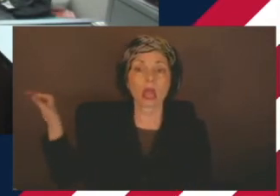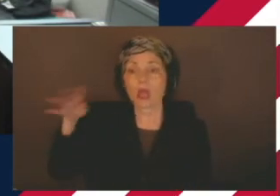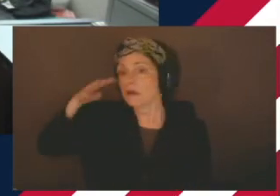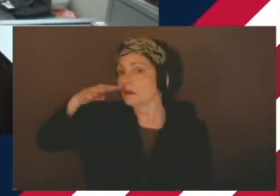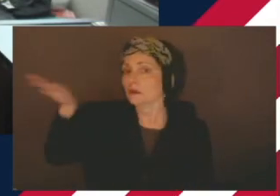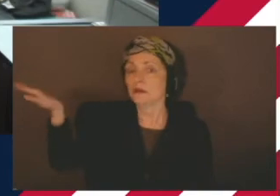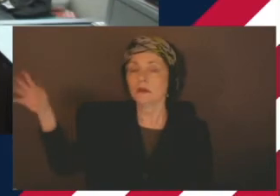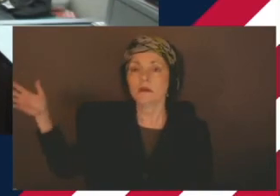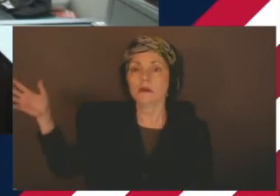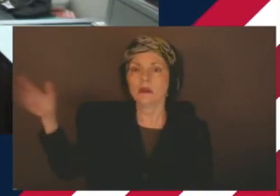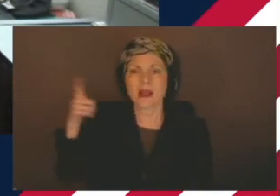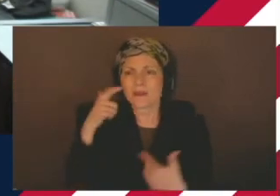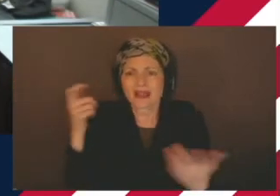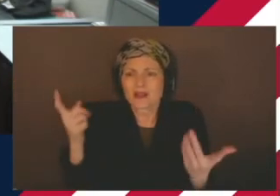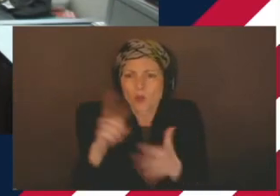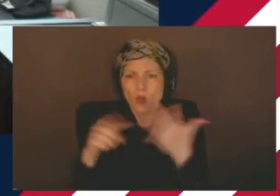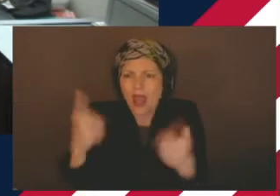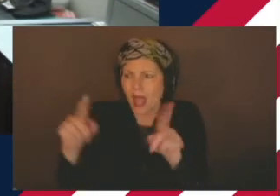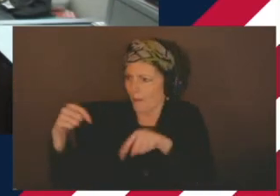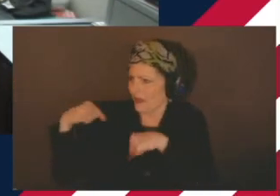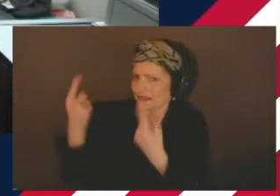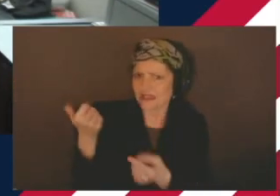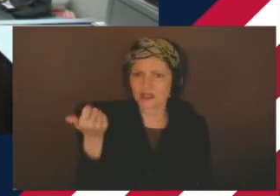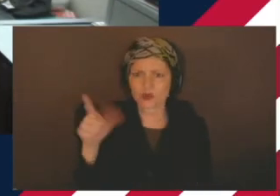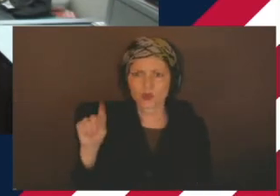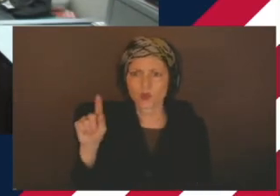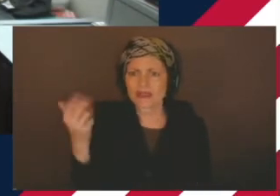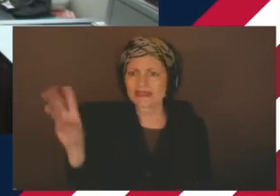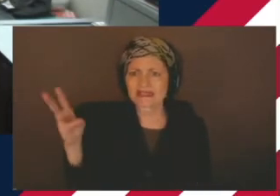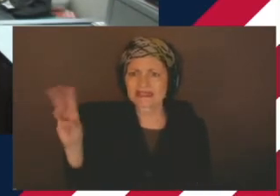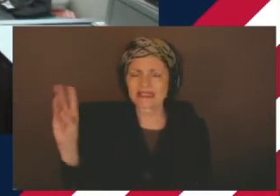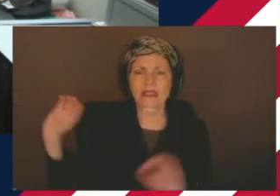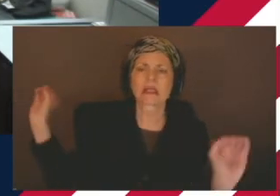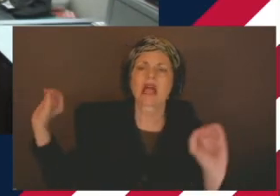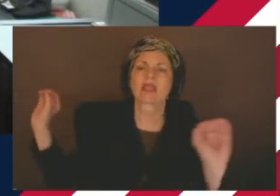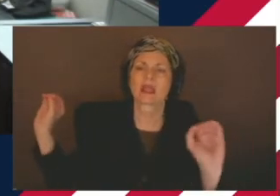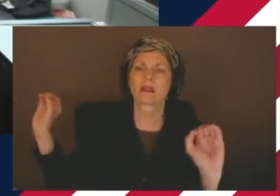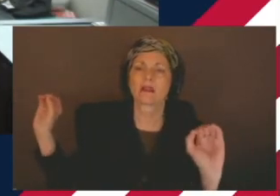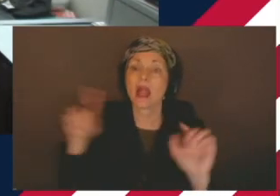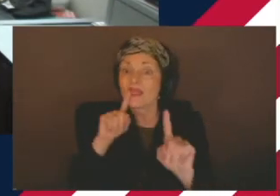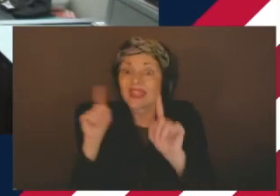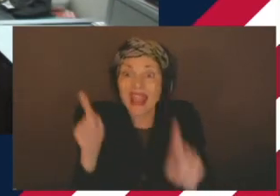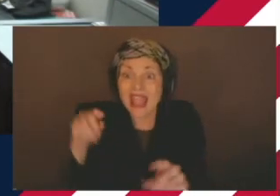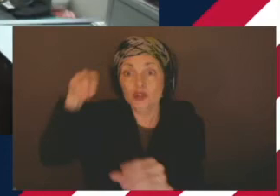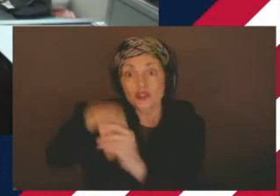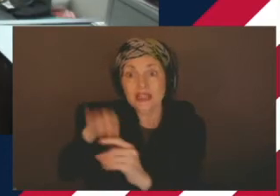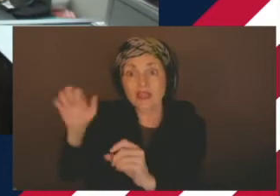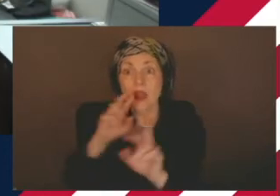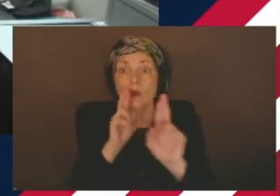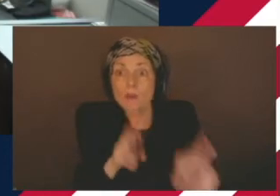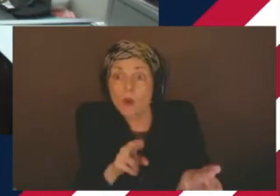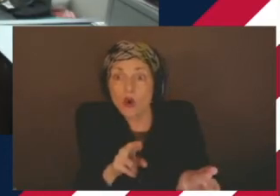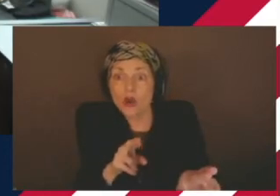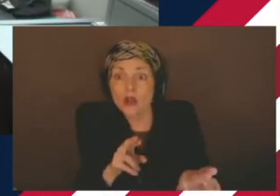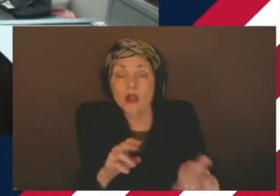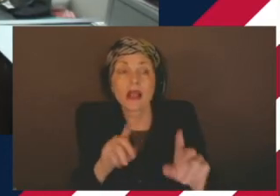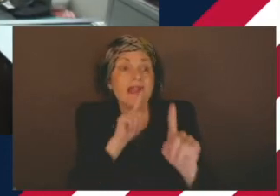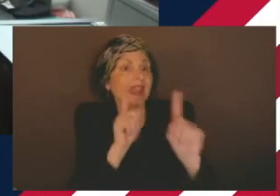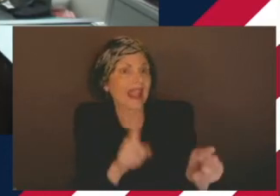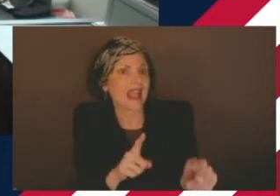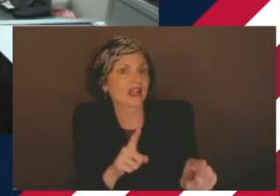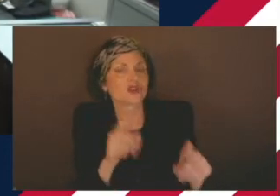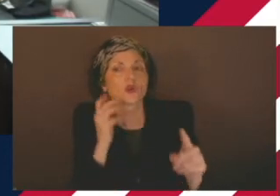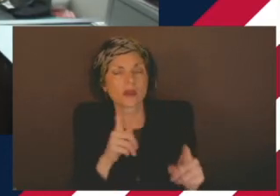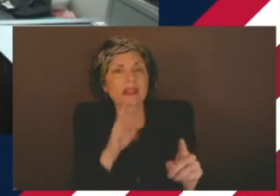2016. The answer is in that report. The answer is in investing in those long-term recovery supports and